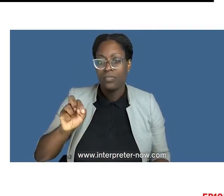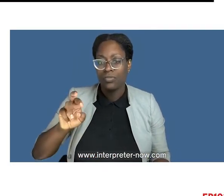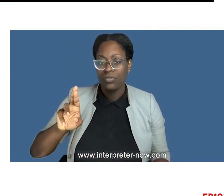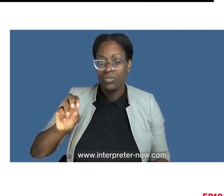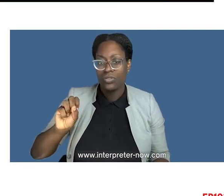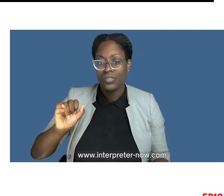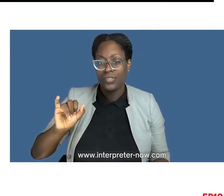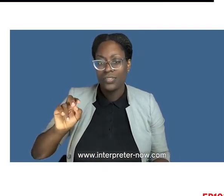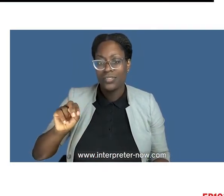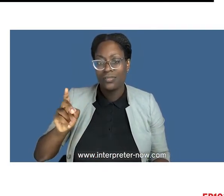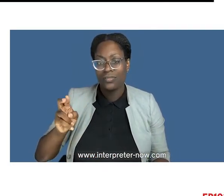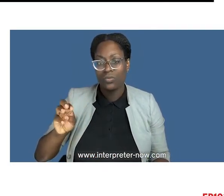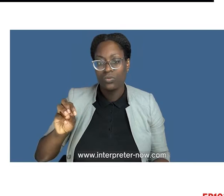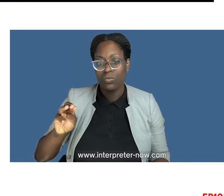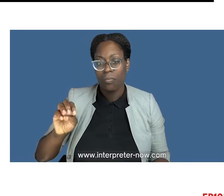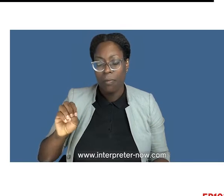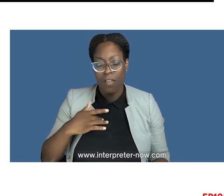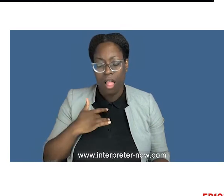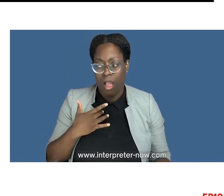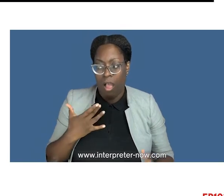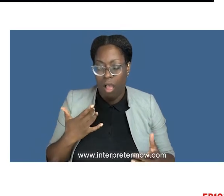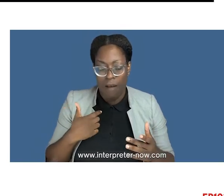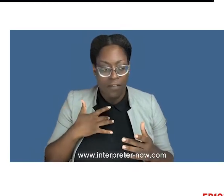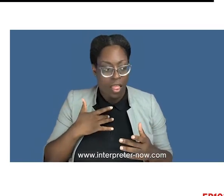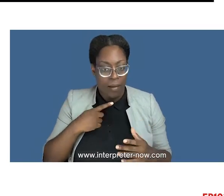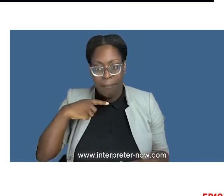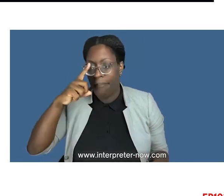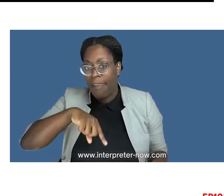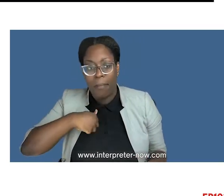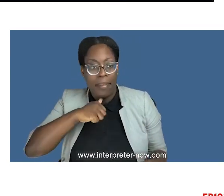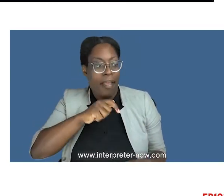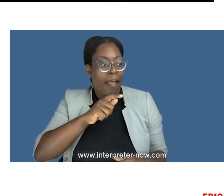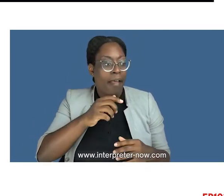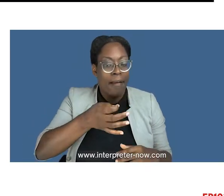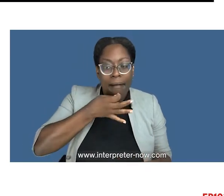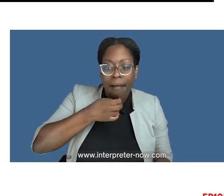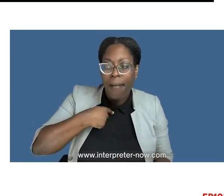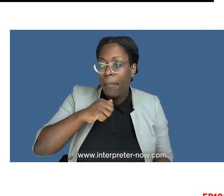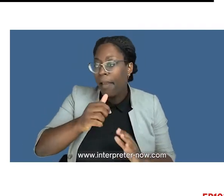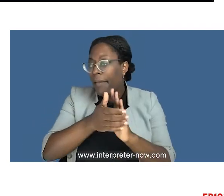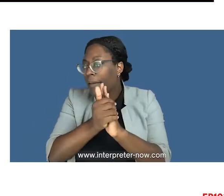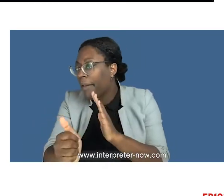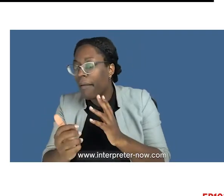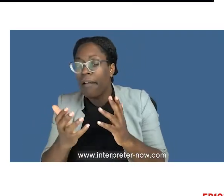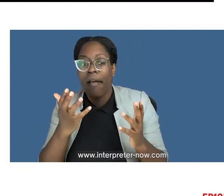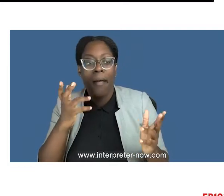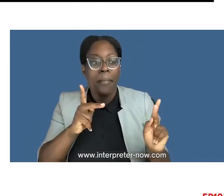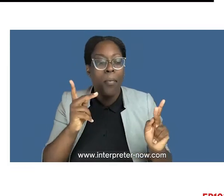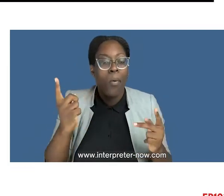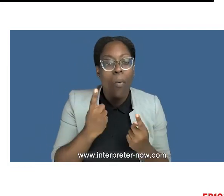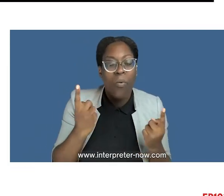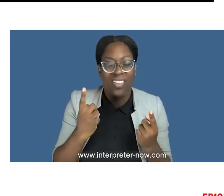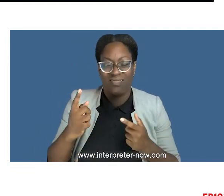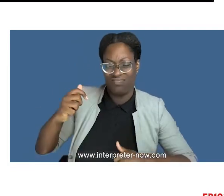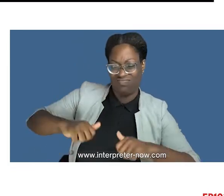imposter syndrome, that feeling that you're not good enough despite all of your skills and expertise. That people might find me out because